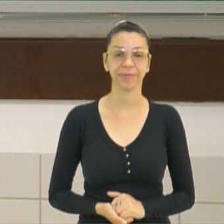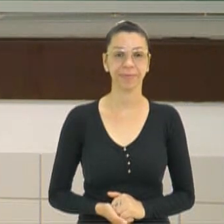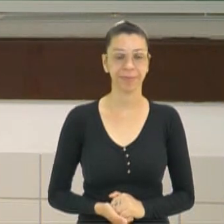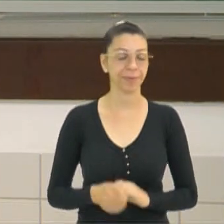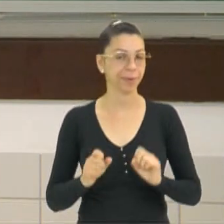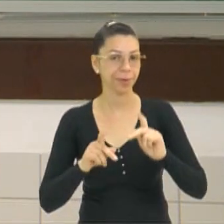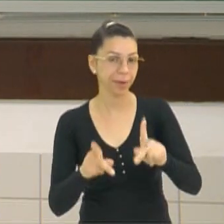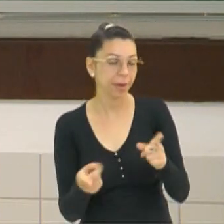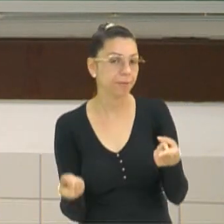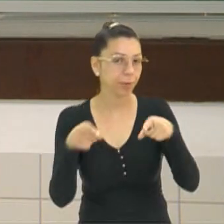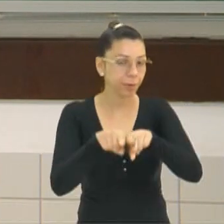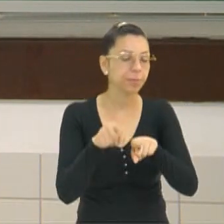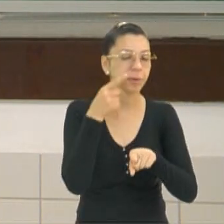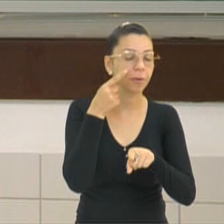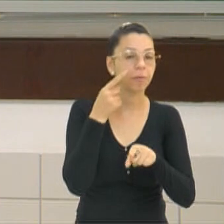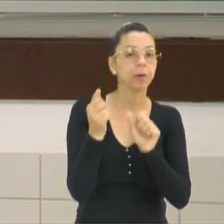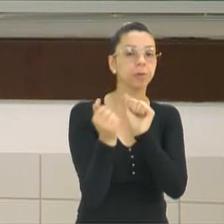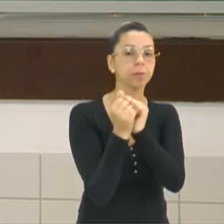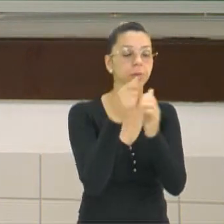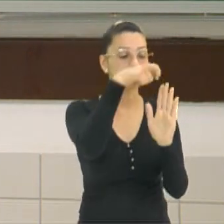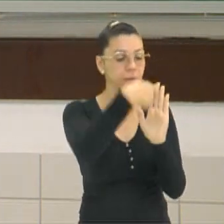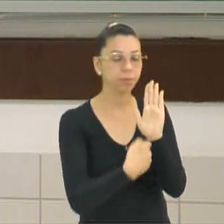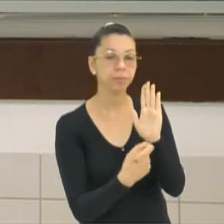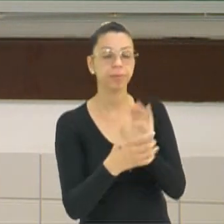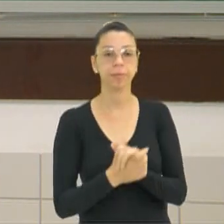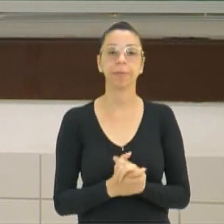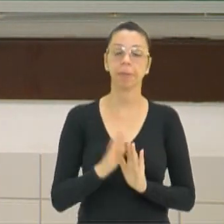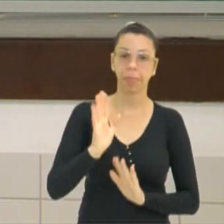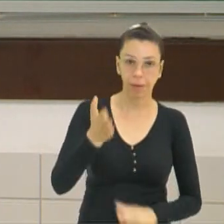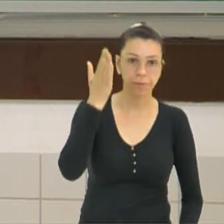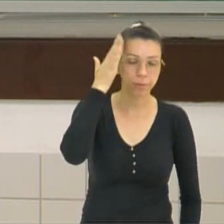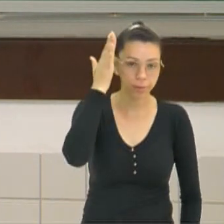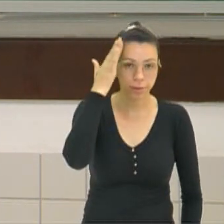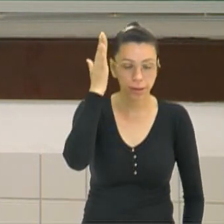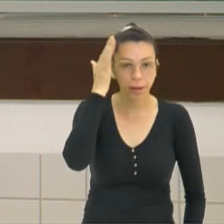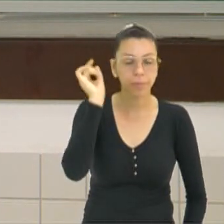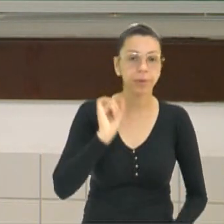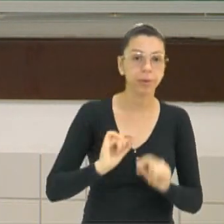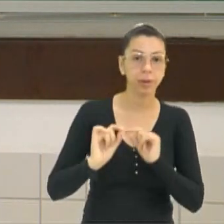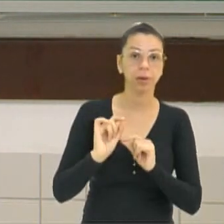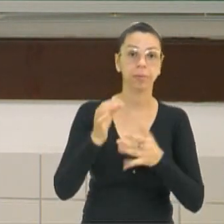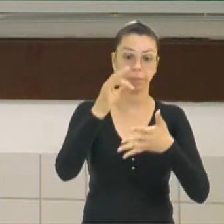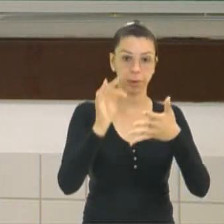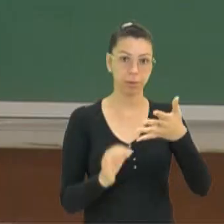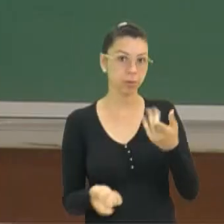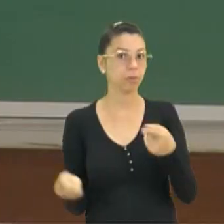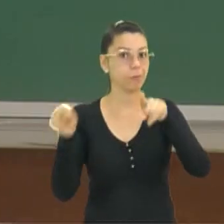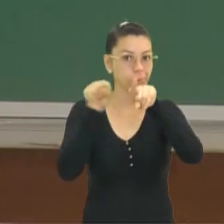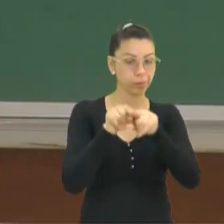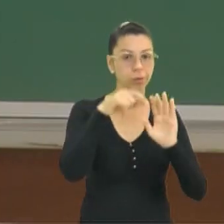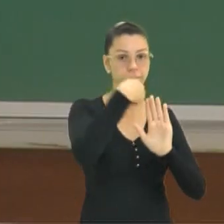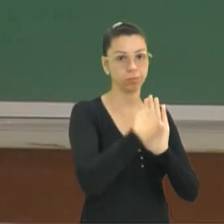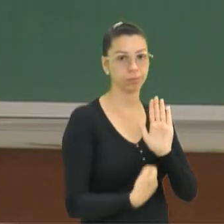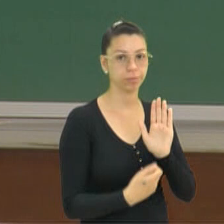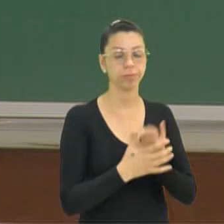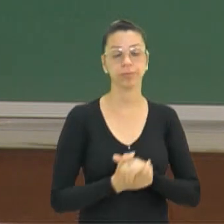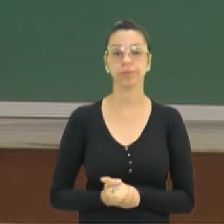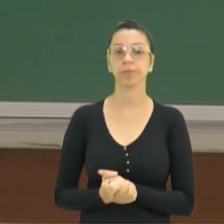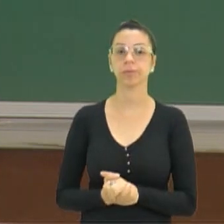Beleza. Vamos ver o texto junto aqui agora, mas vocês já sabem, mas agora para correção eu vou retomar com vocês.